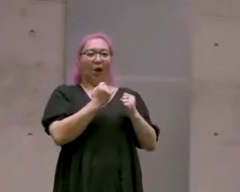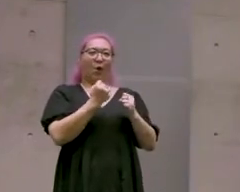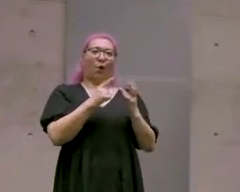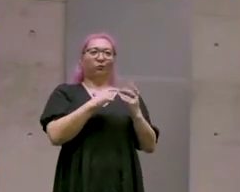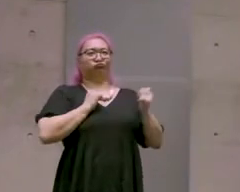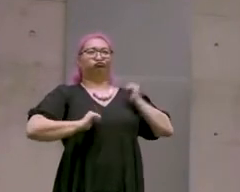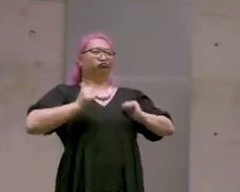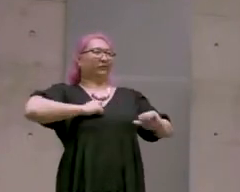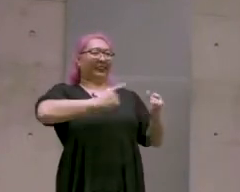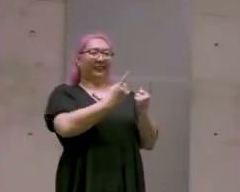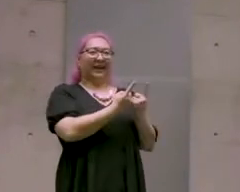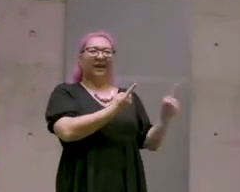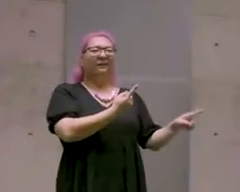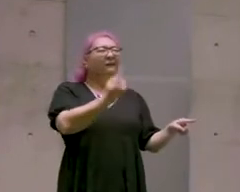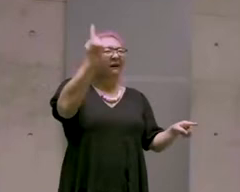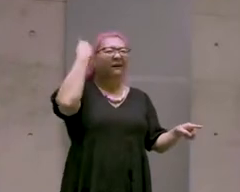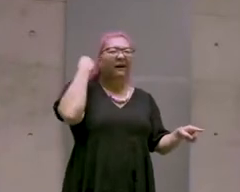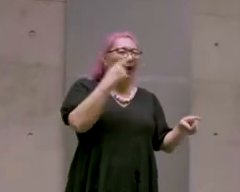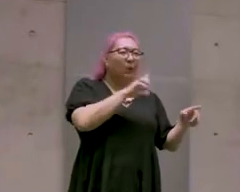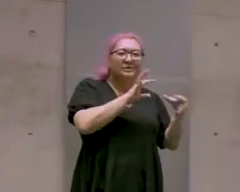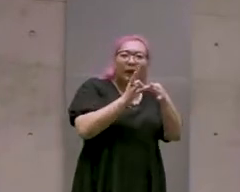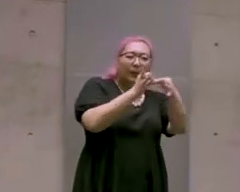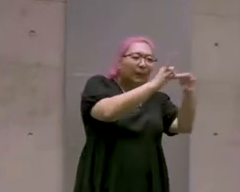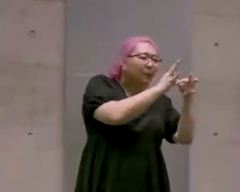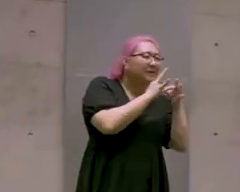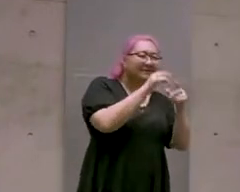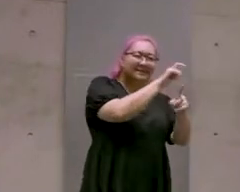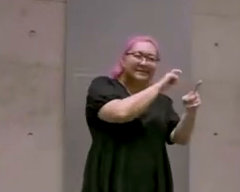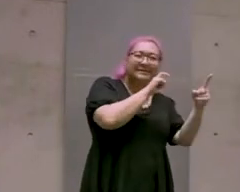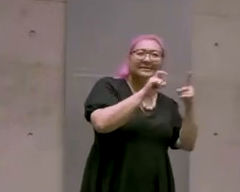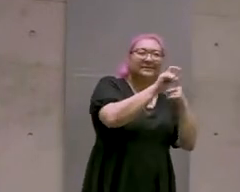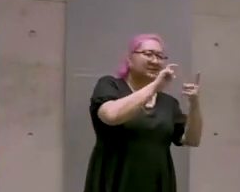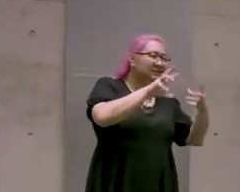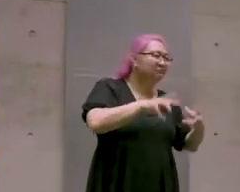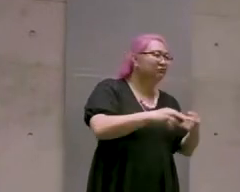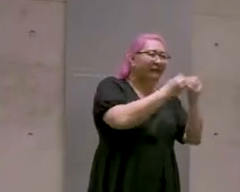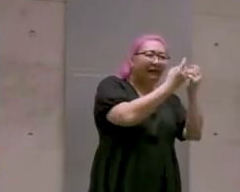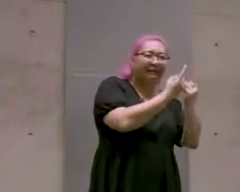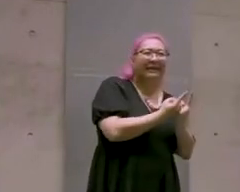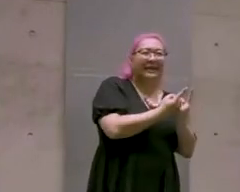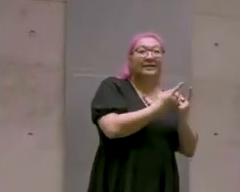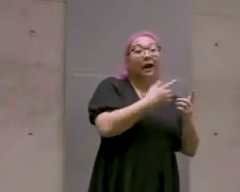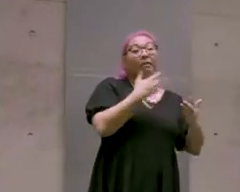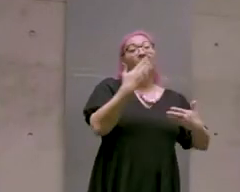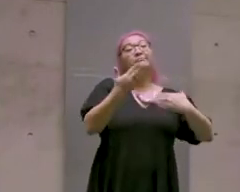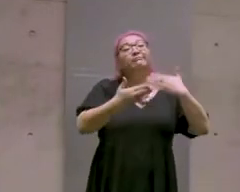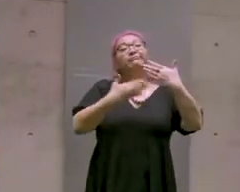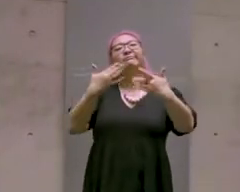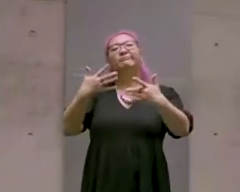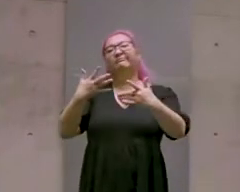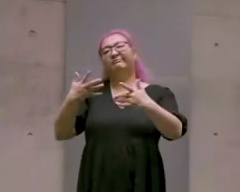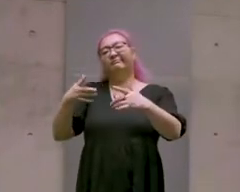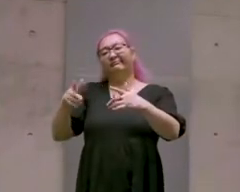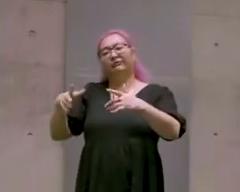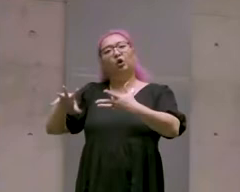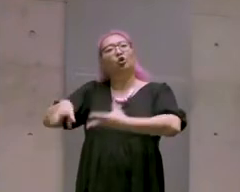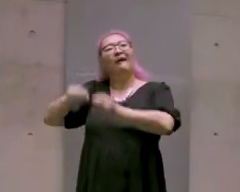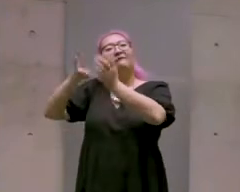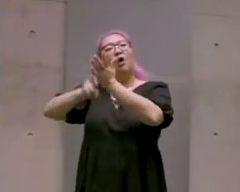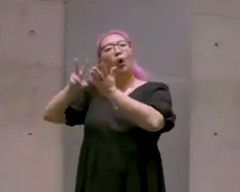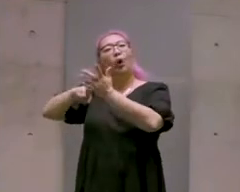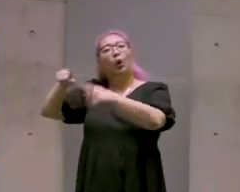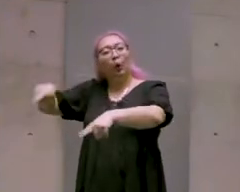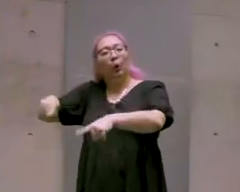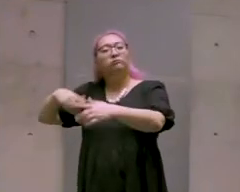It wasn't building a community to make a game, and I think that was something that as I entered my 30s, kind of after Volume, that became more of the focus for me,